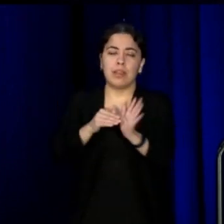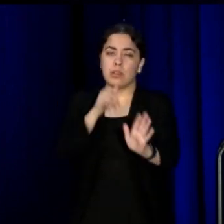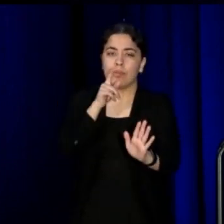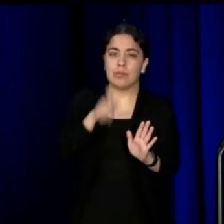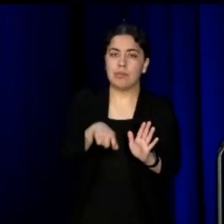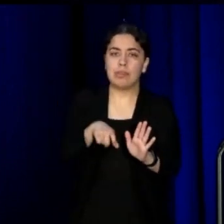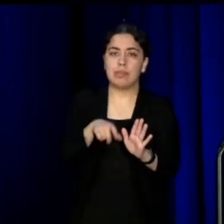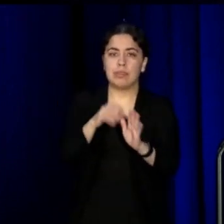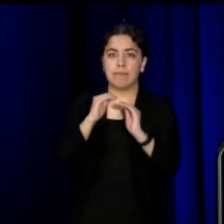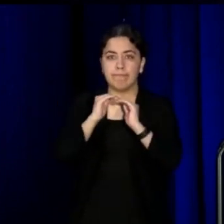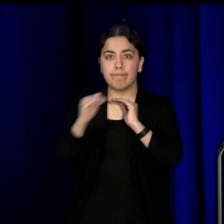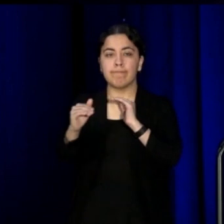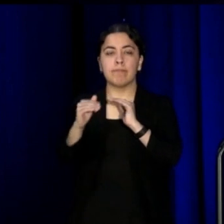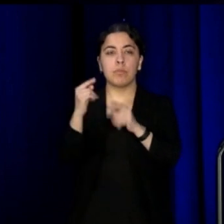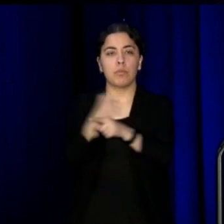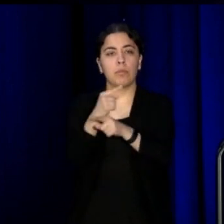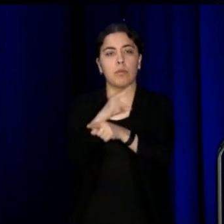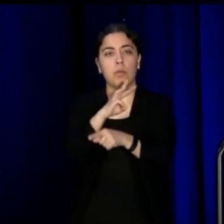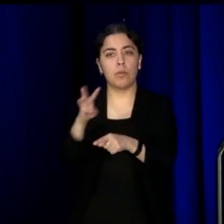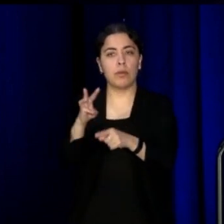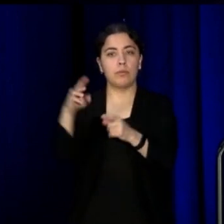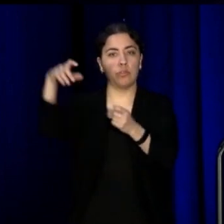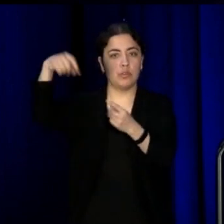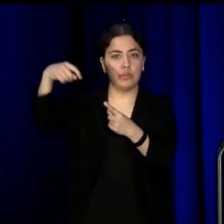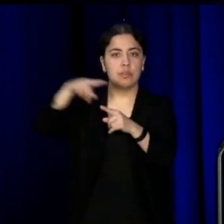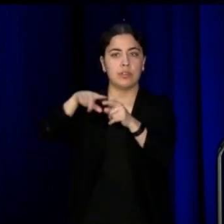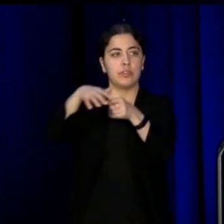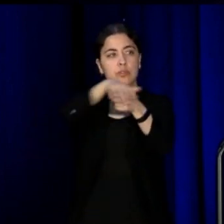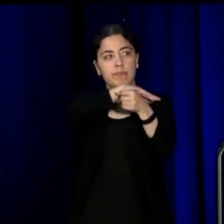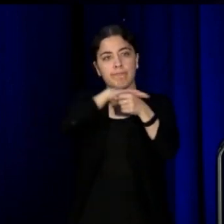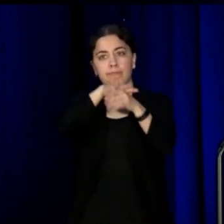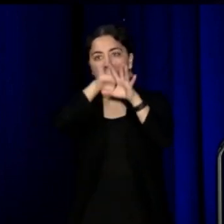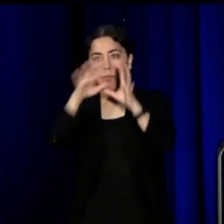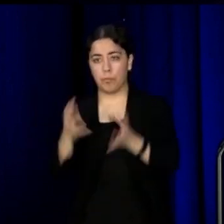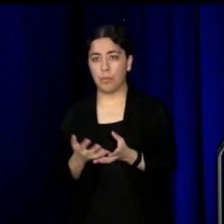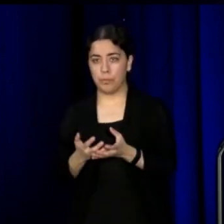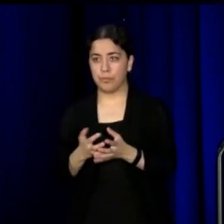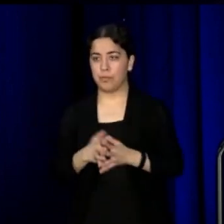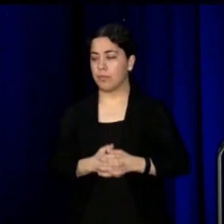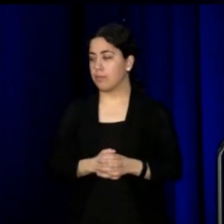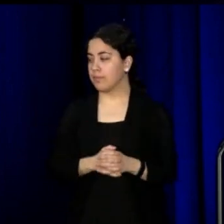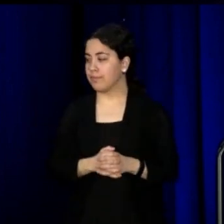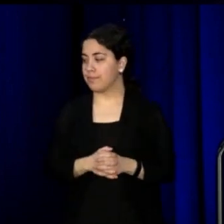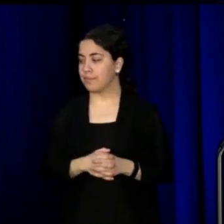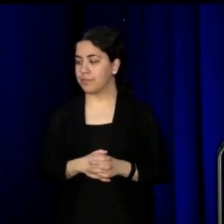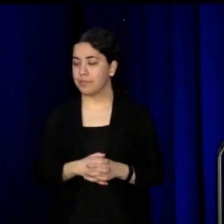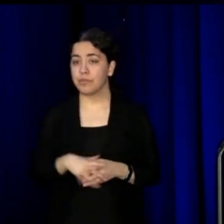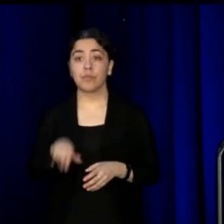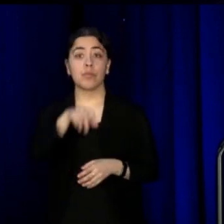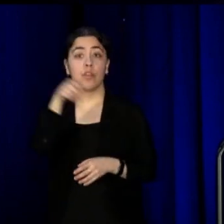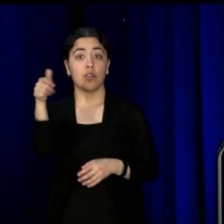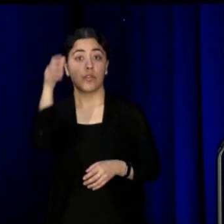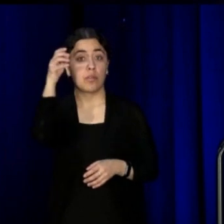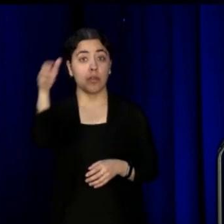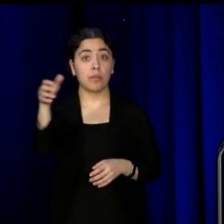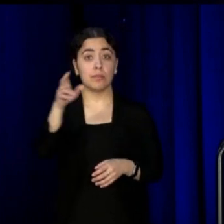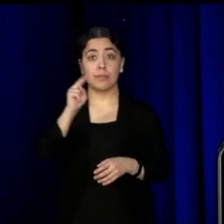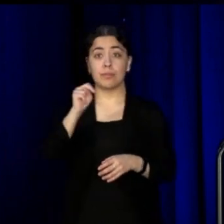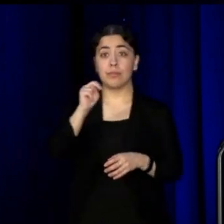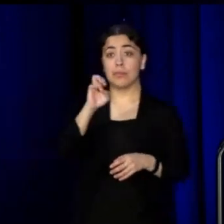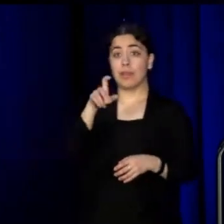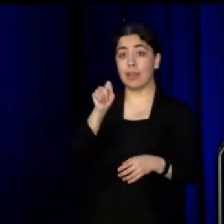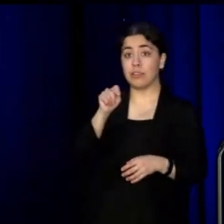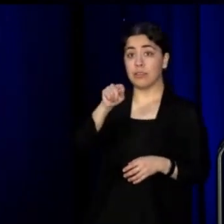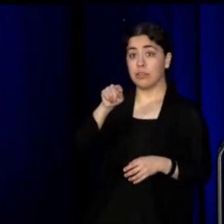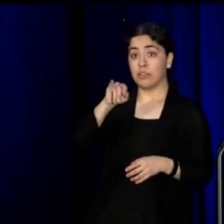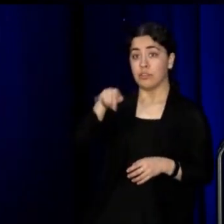a proper web server and running on different regions of the world. Another concept that Next.js introduces the